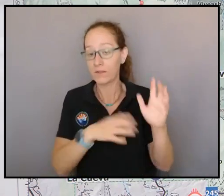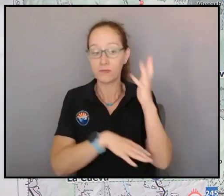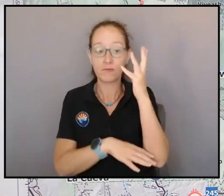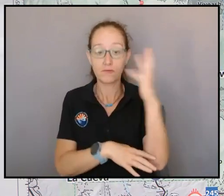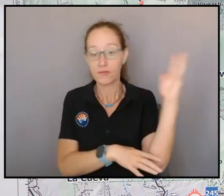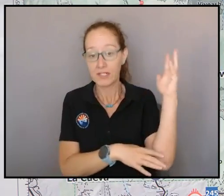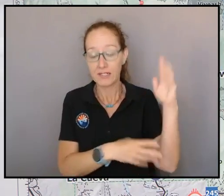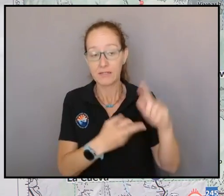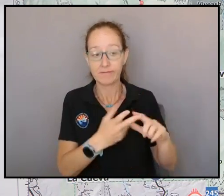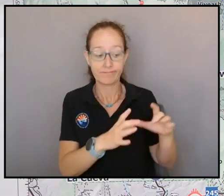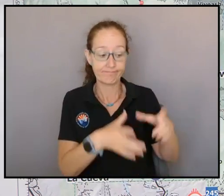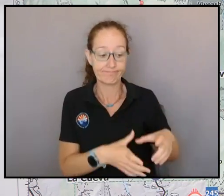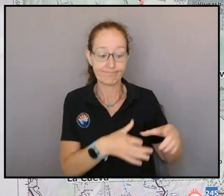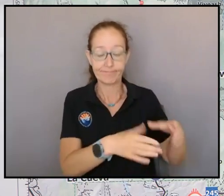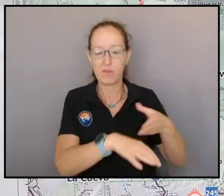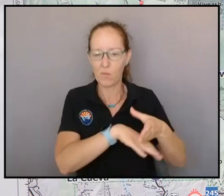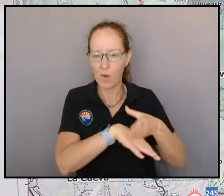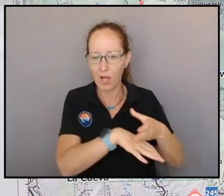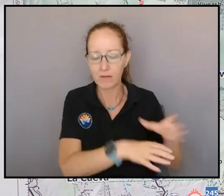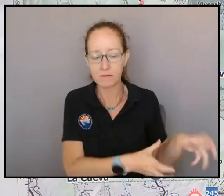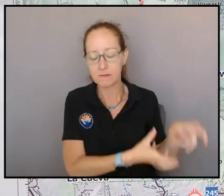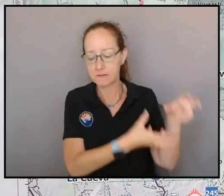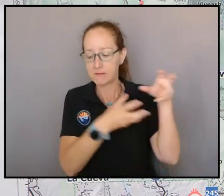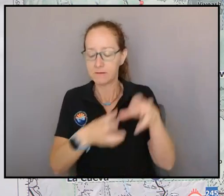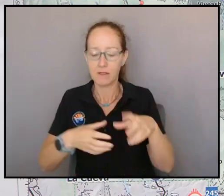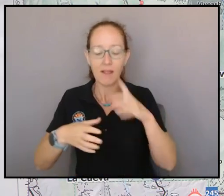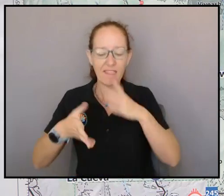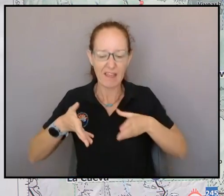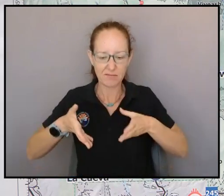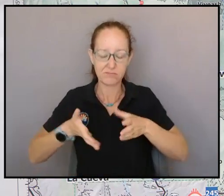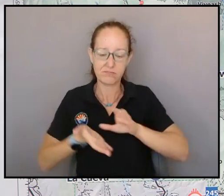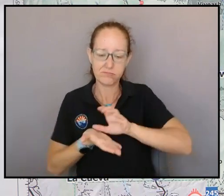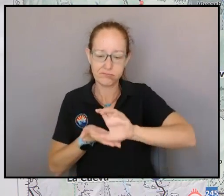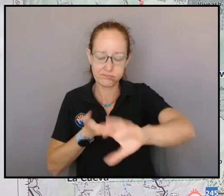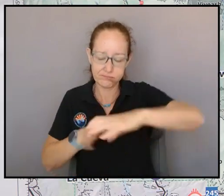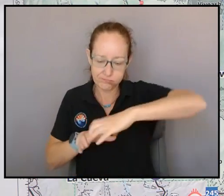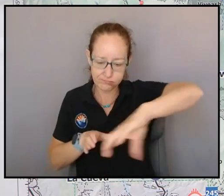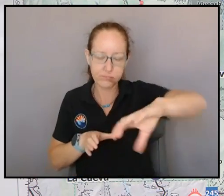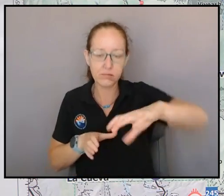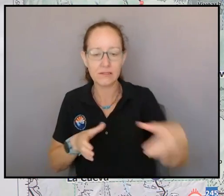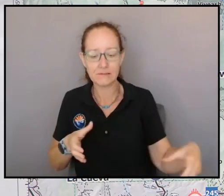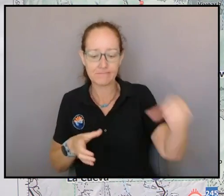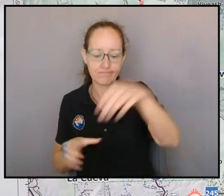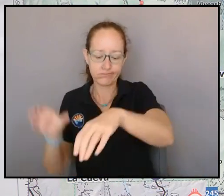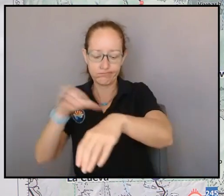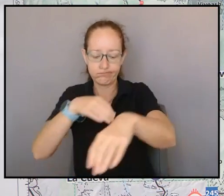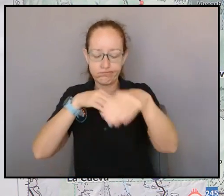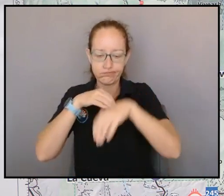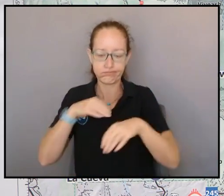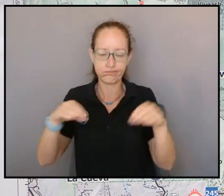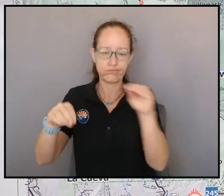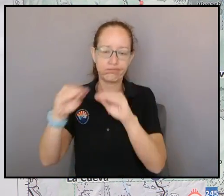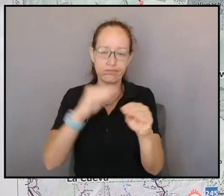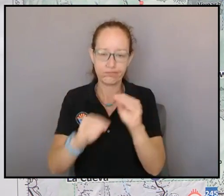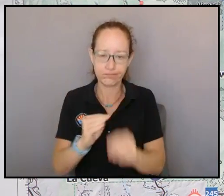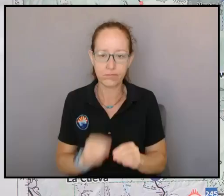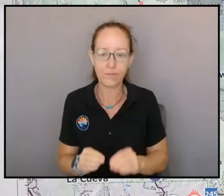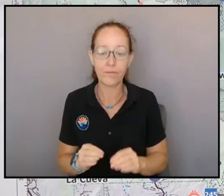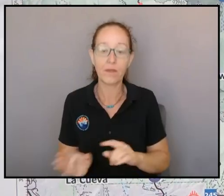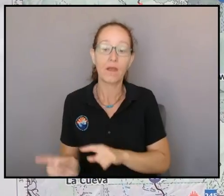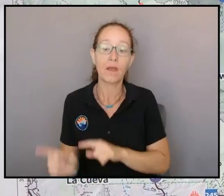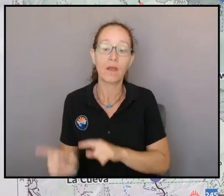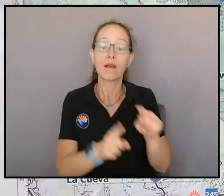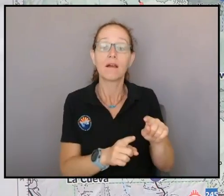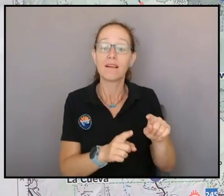that repaired. And then they also finished the spaghetti bowl, is what we're calling it, right around the actual of Barilla